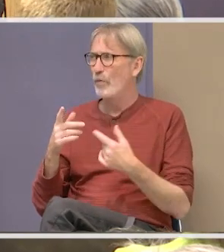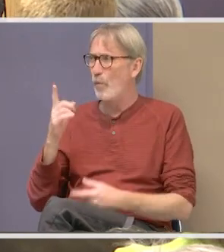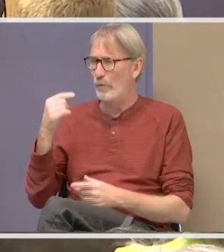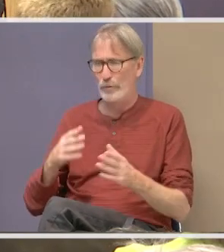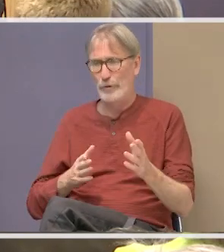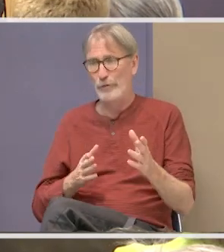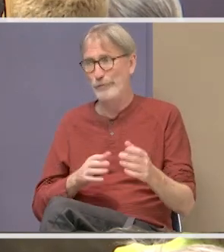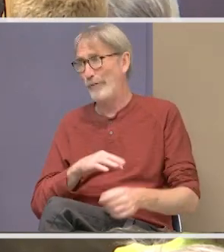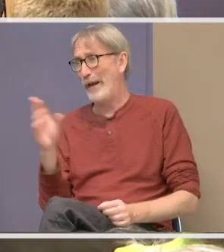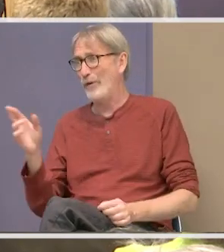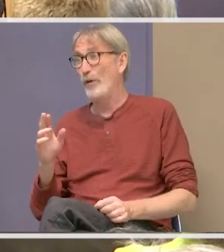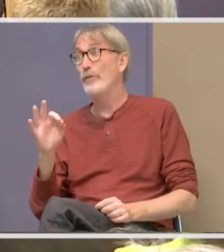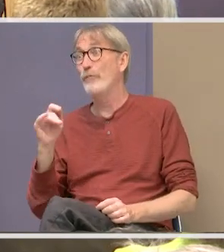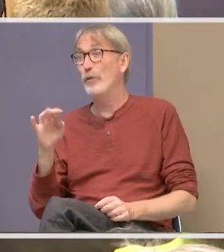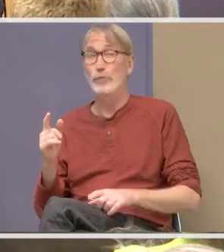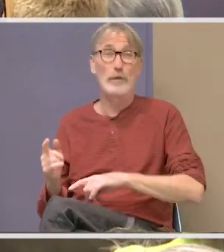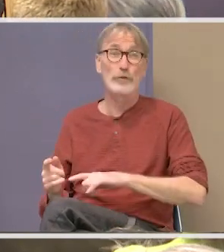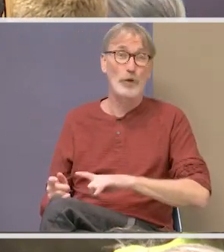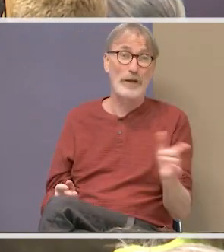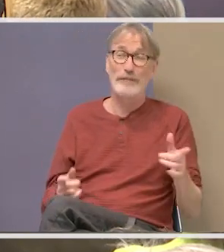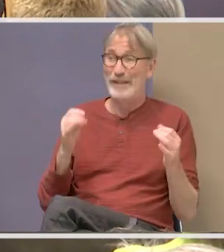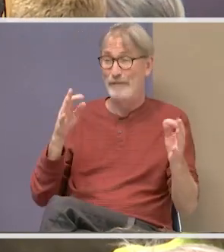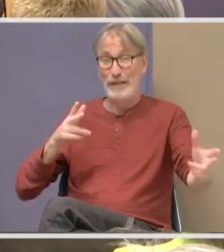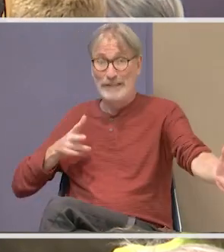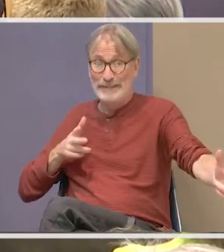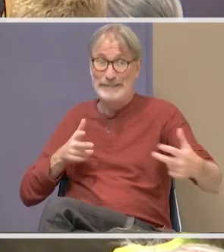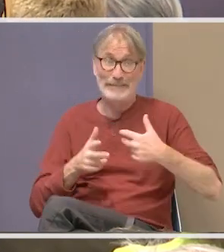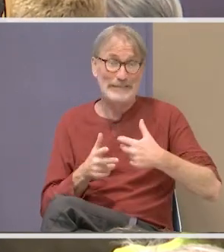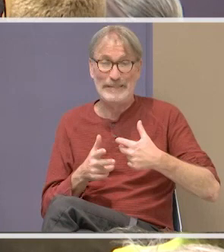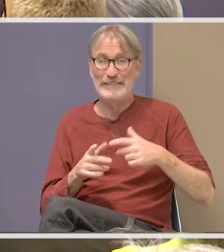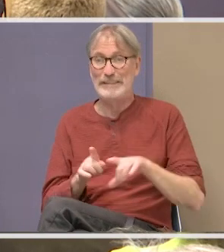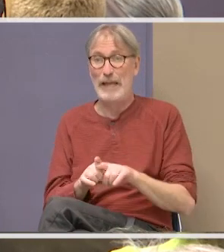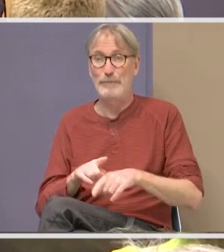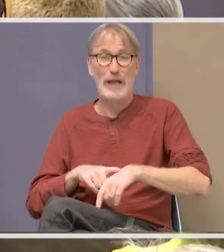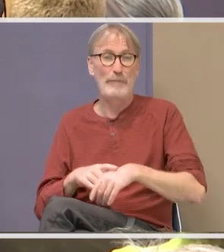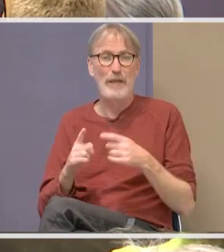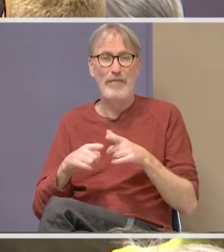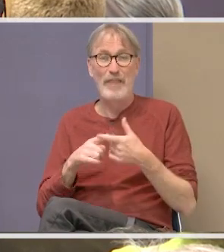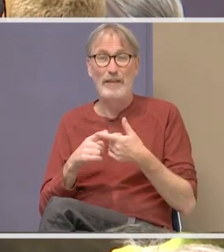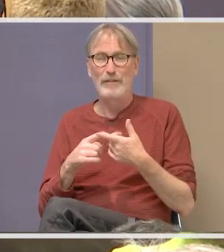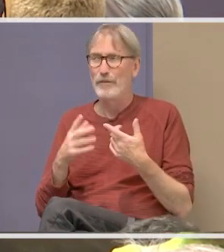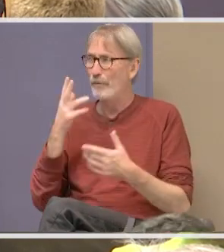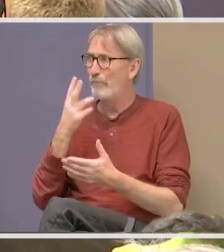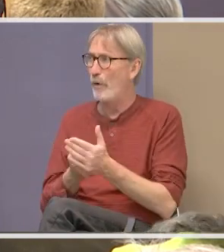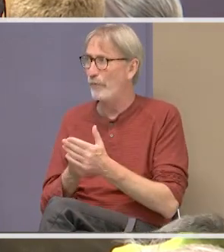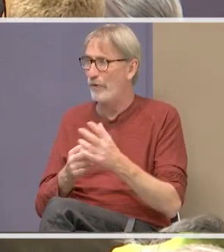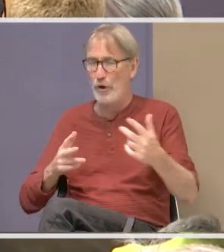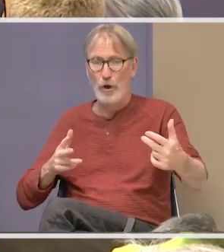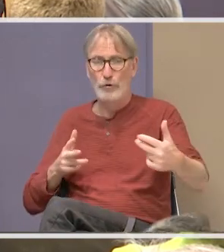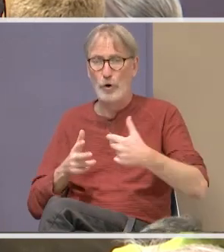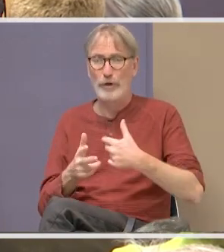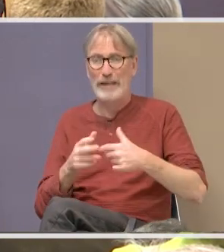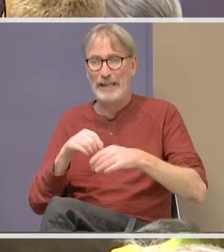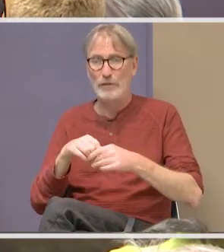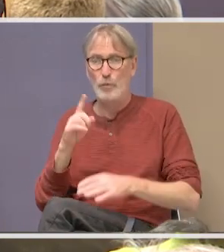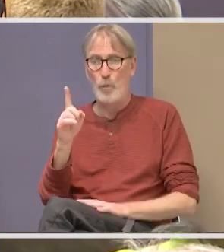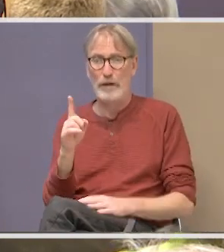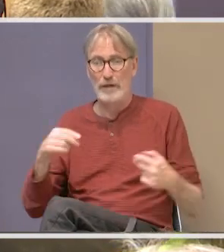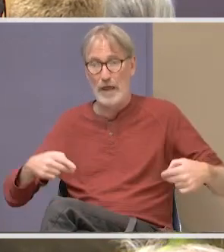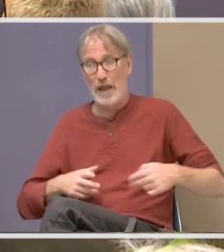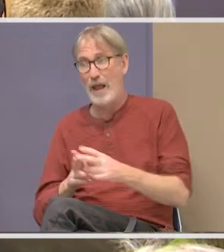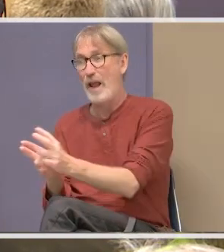is going to turn left onto Forbes. If they both come at the same time, they're both turning into one